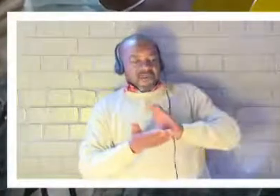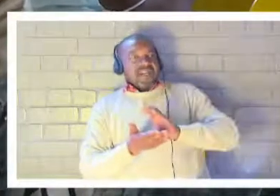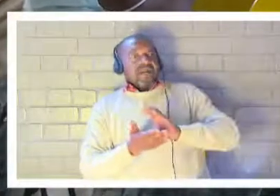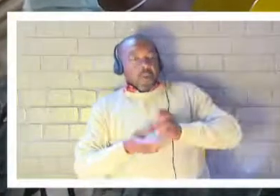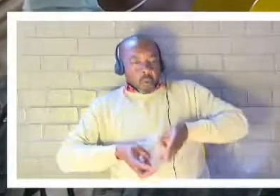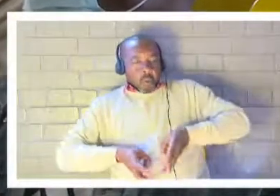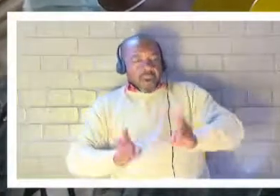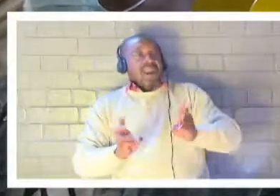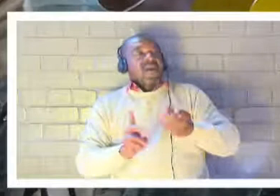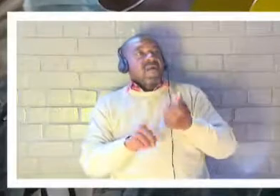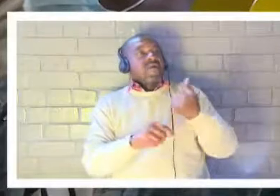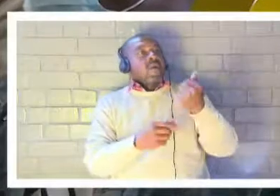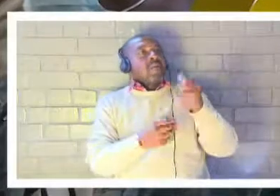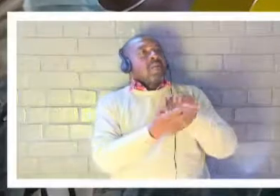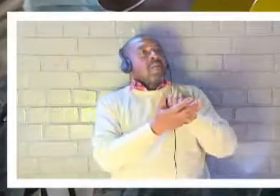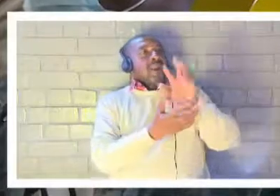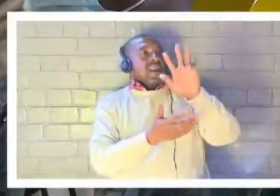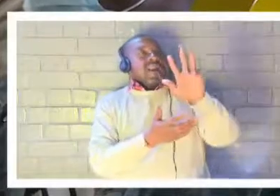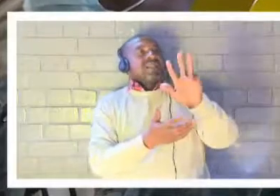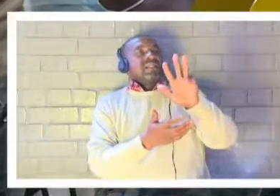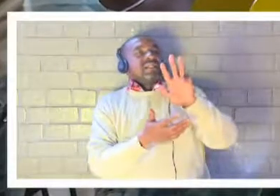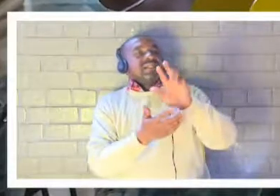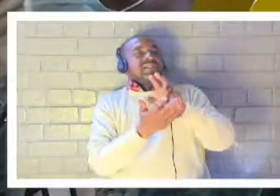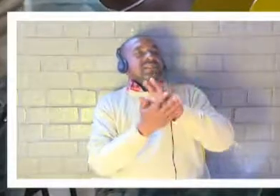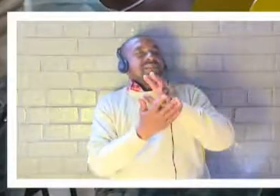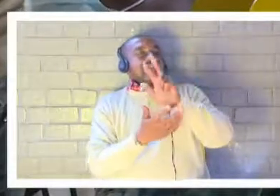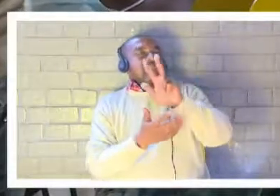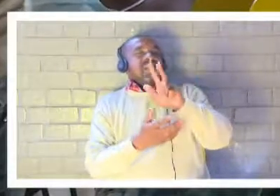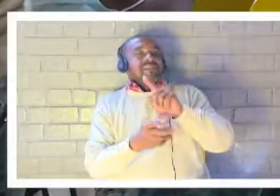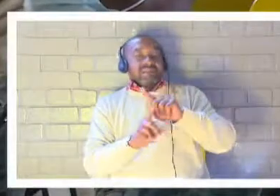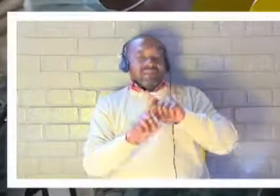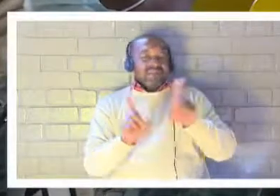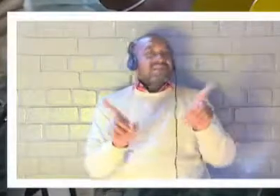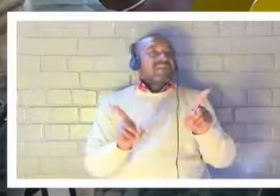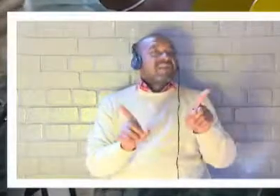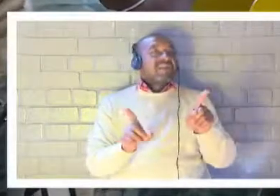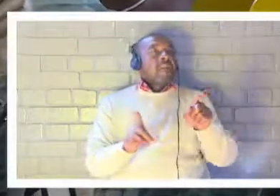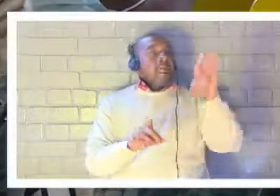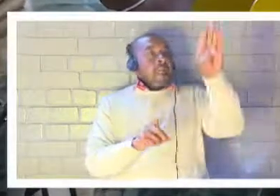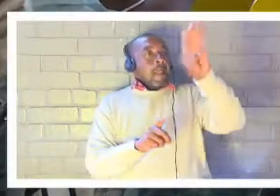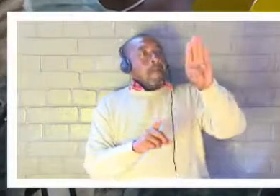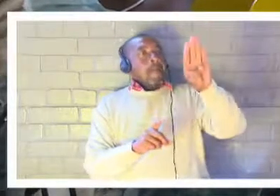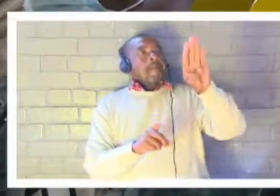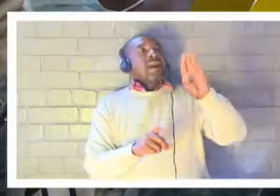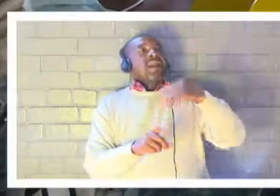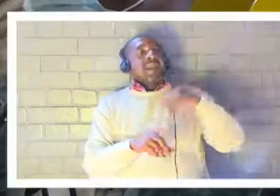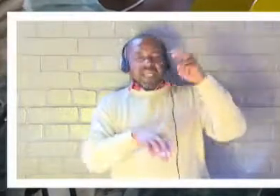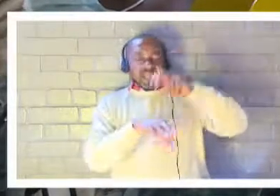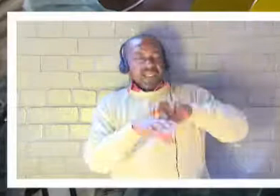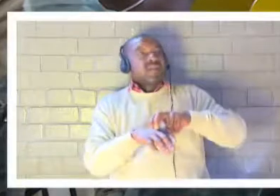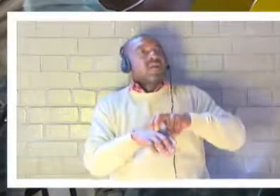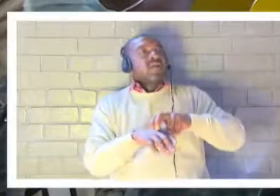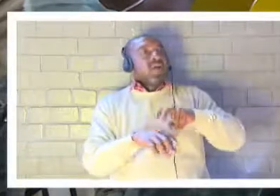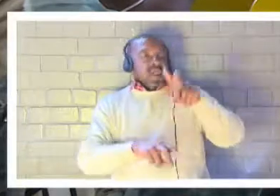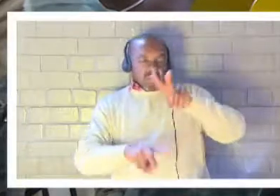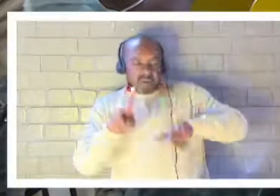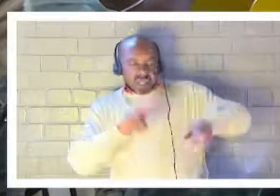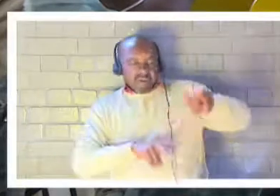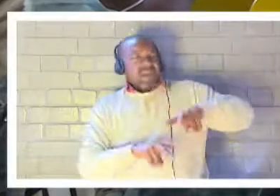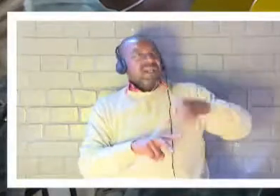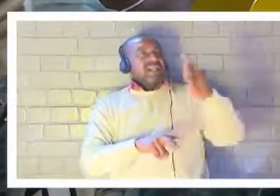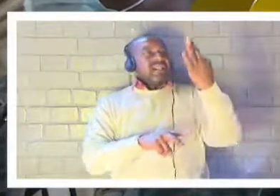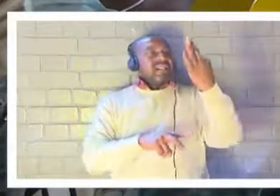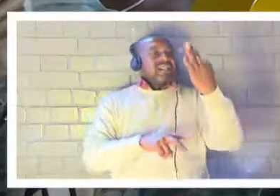90-10, it's not conducive for majority of the hospitals. At Bara, we would even suggest that we look at